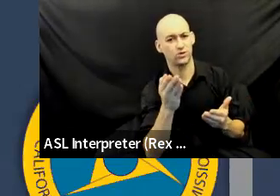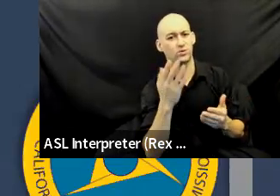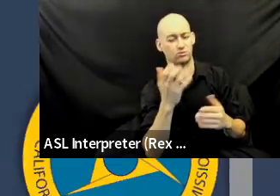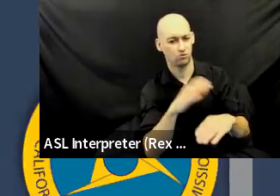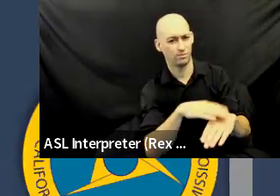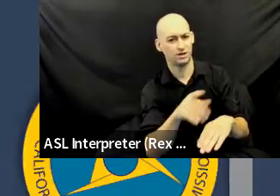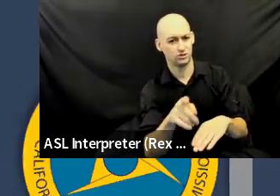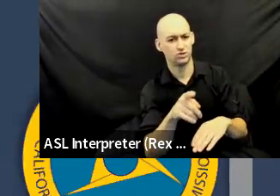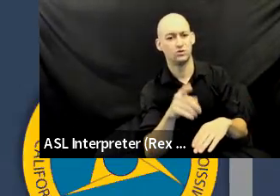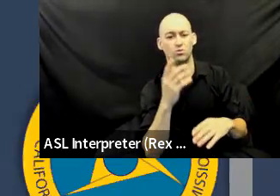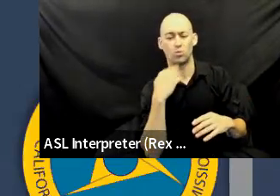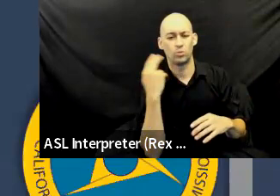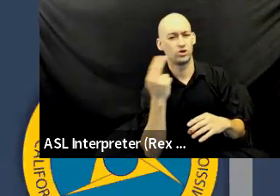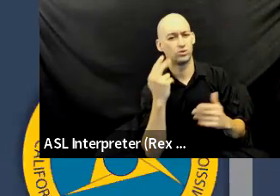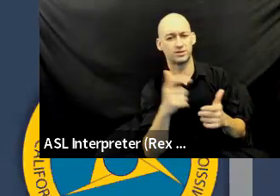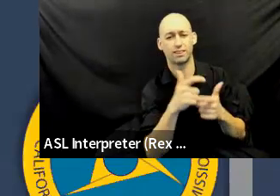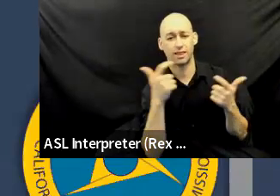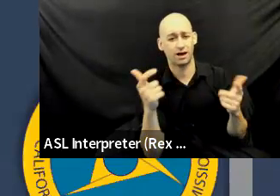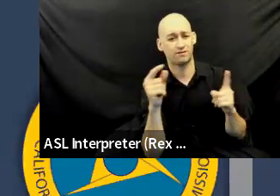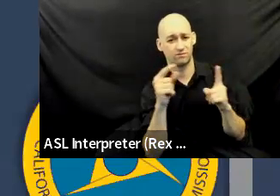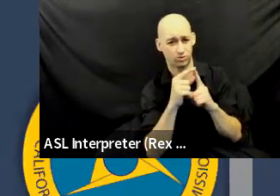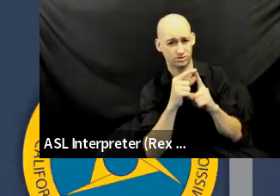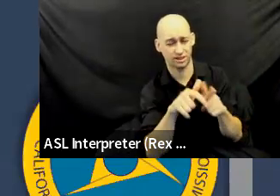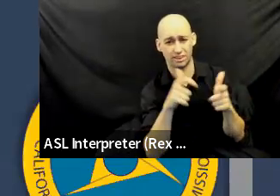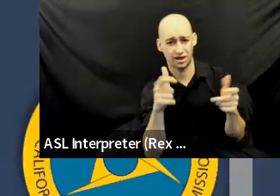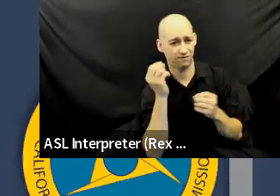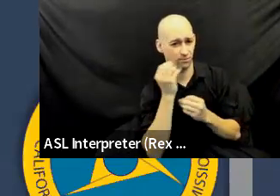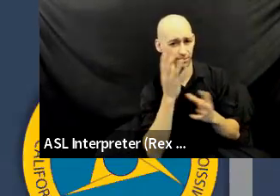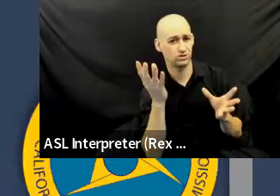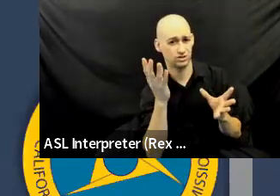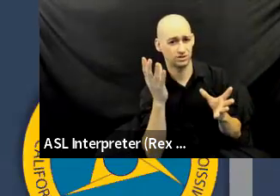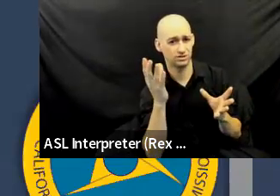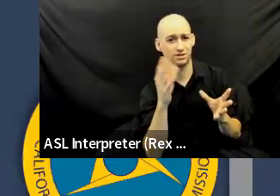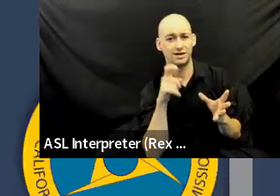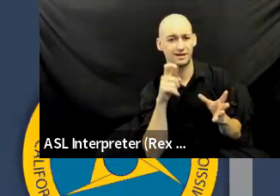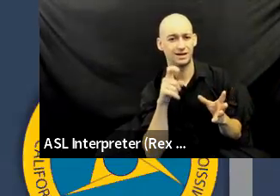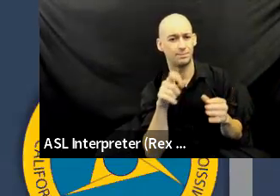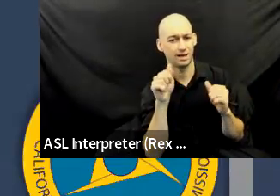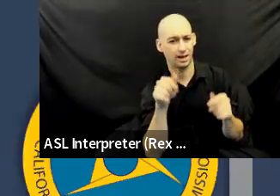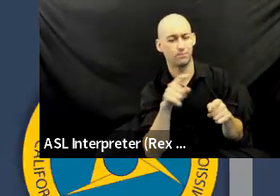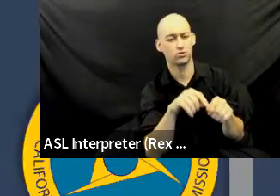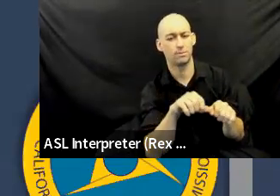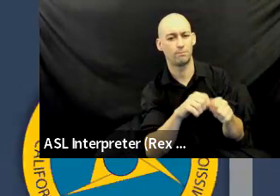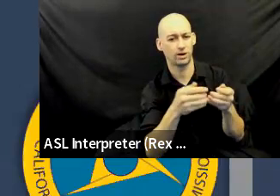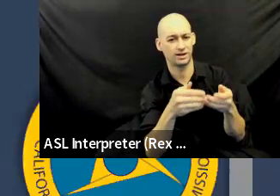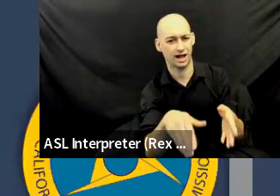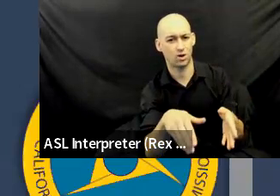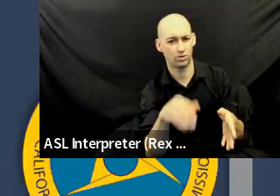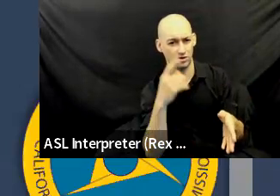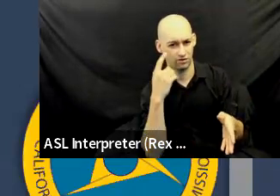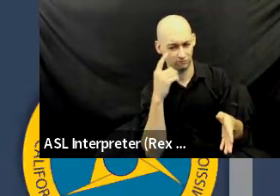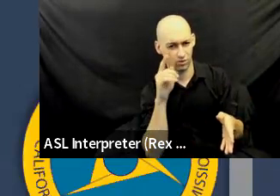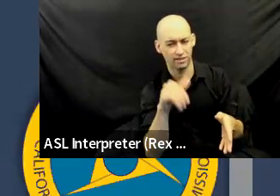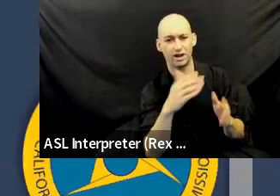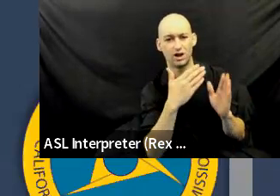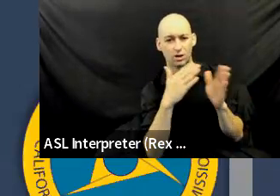use so many words and so much information that we need to be able to break it down for our community members in a way that